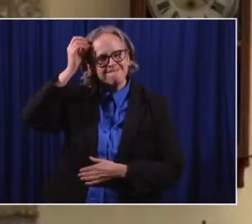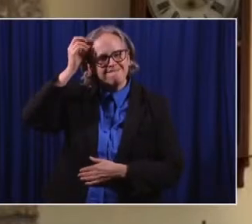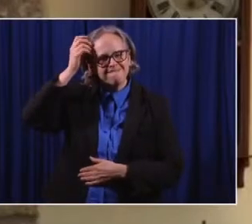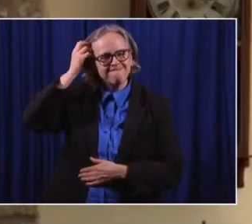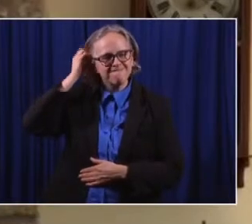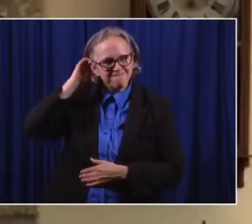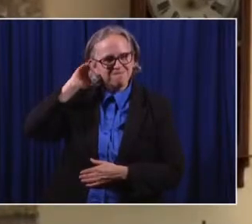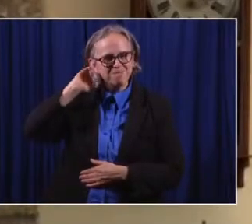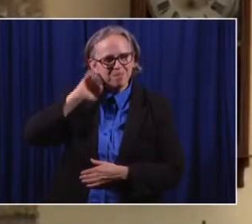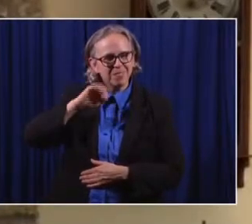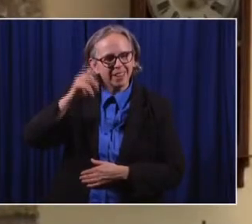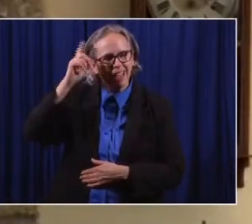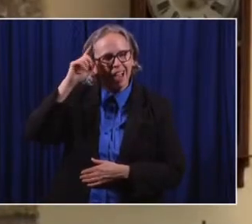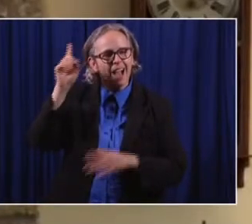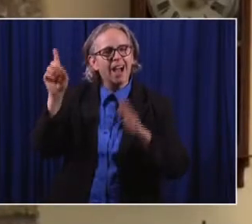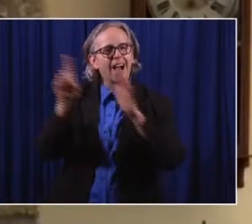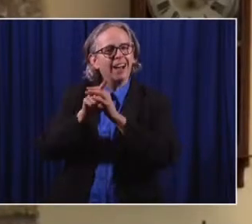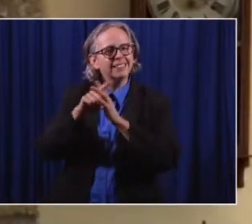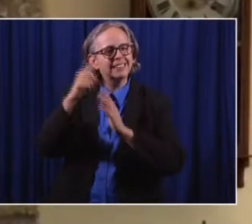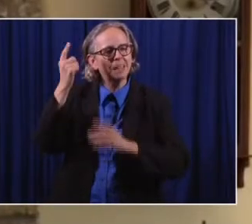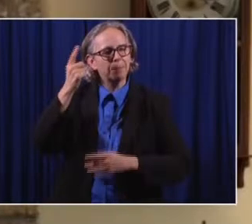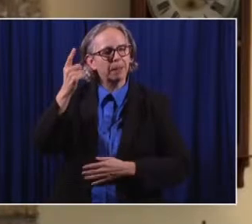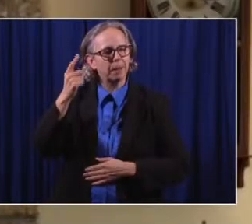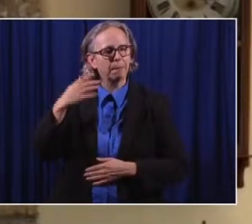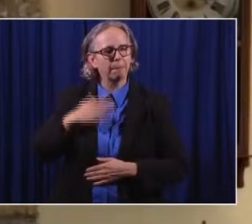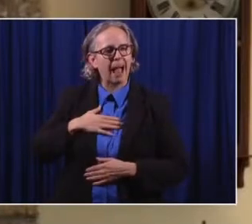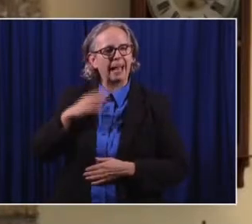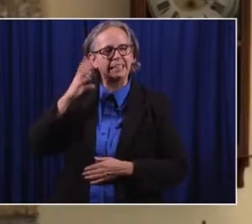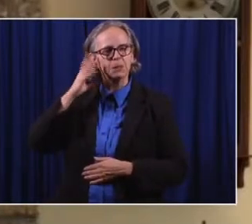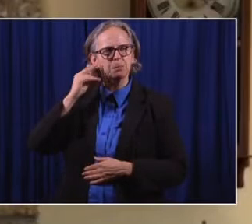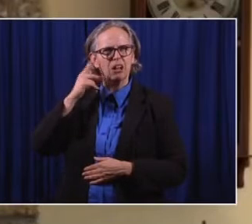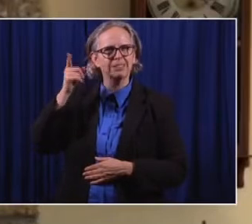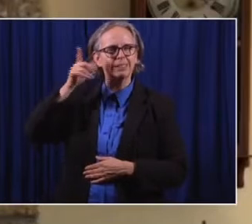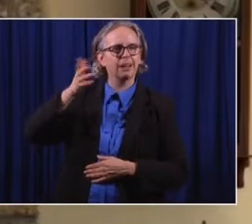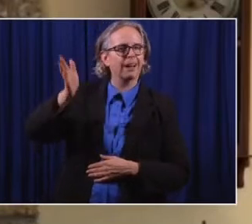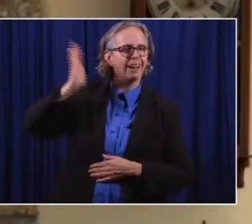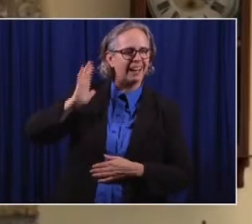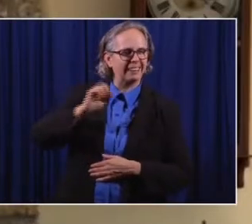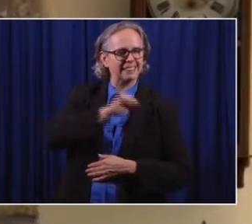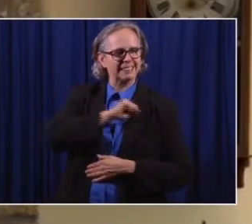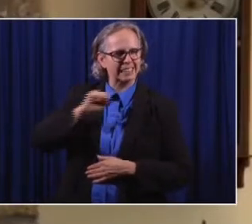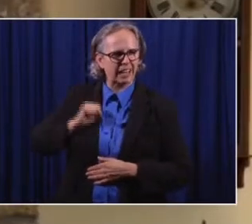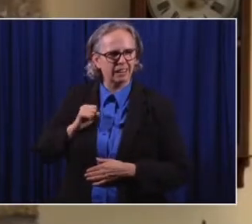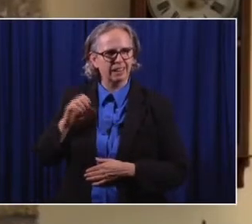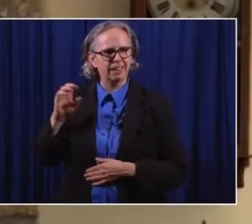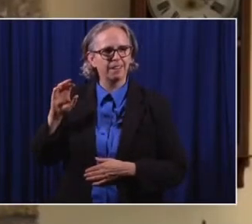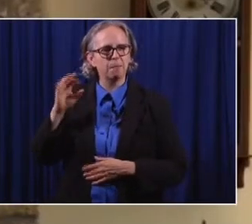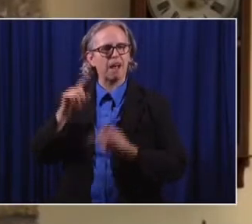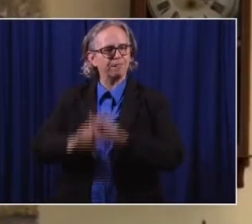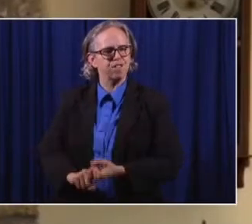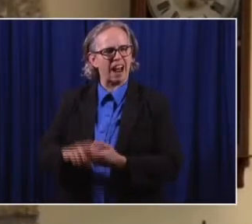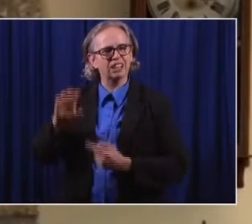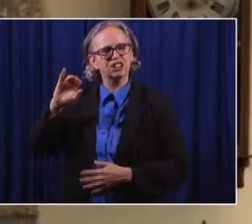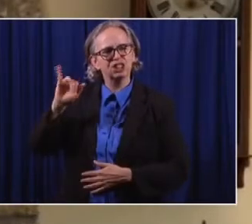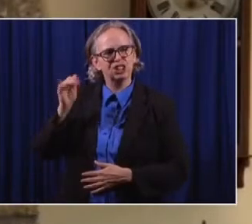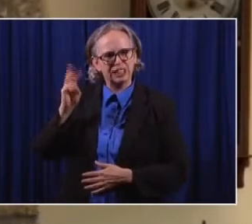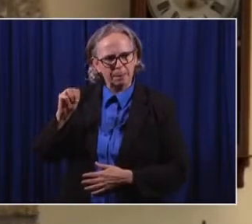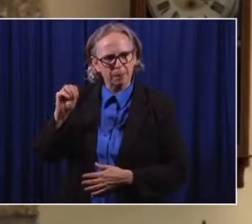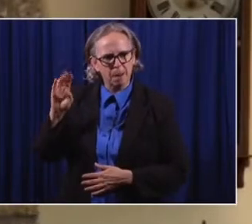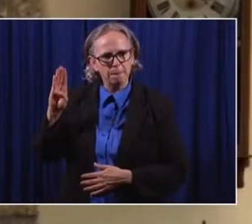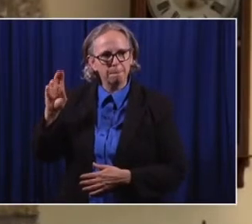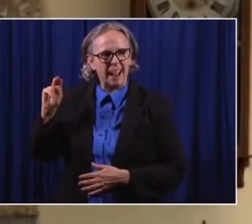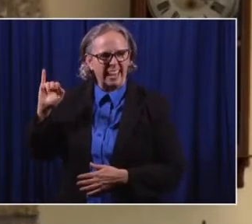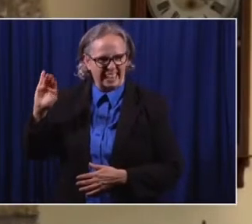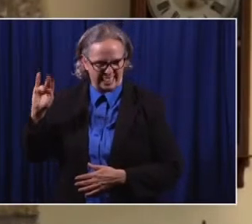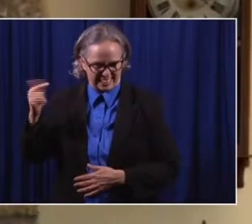observed in the United States Senate with my friend Jim Bunning. Jim Bunning, of course, was a Major League Baseball player, a Hall